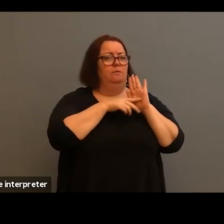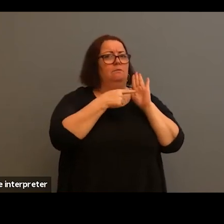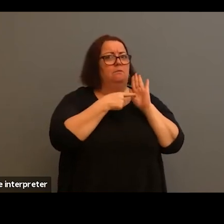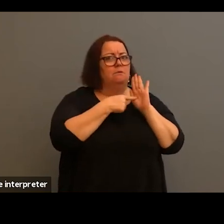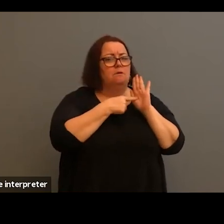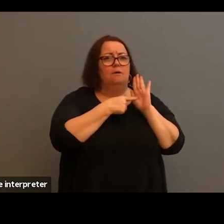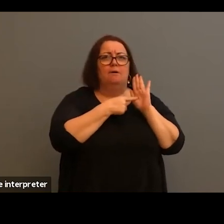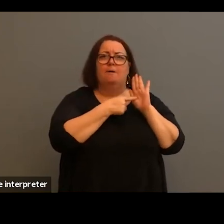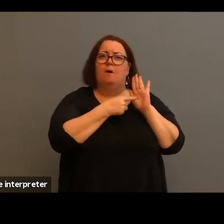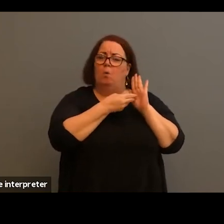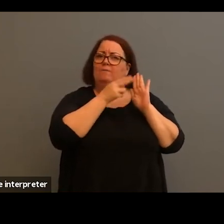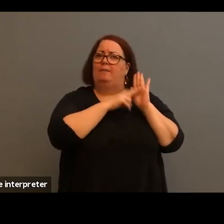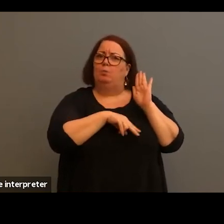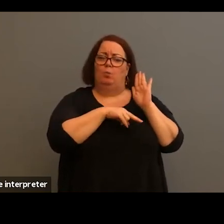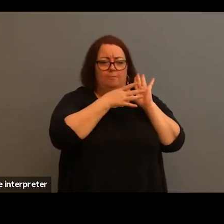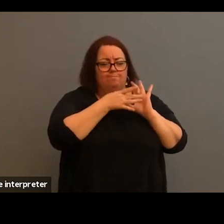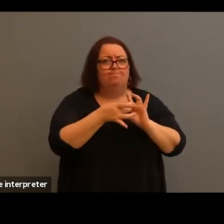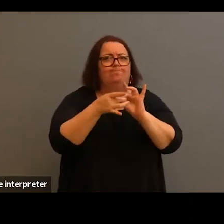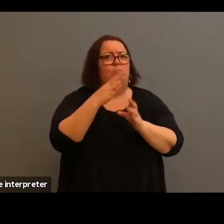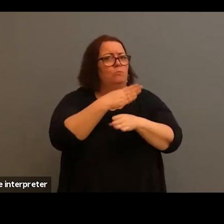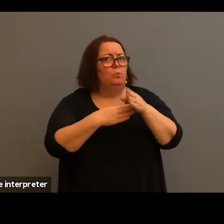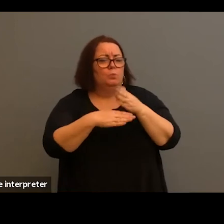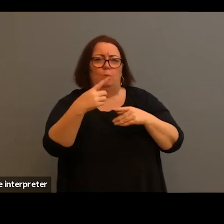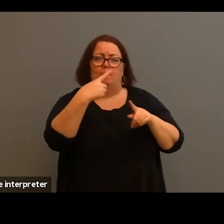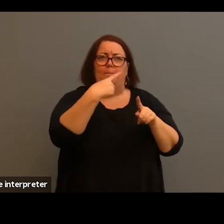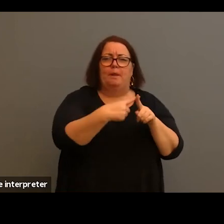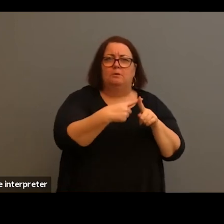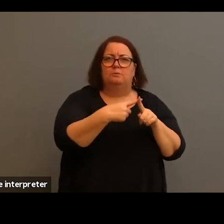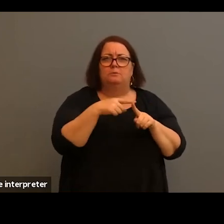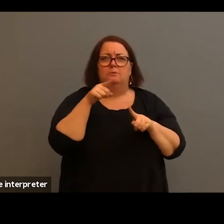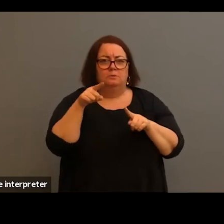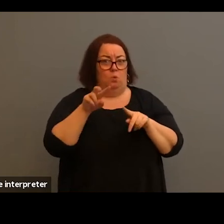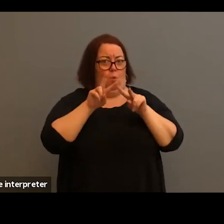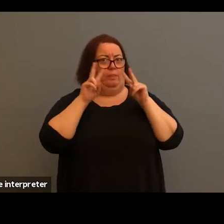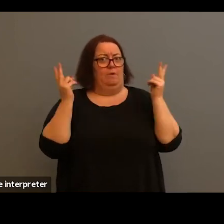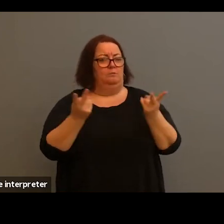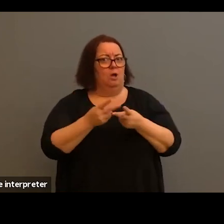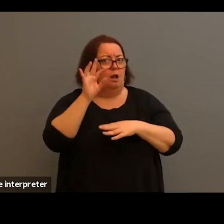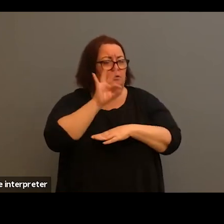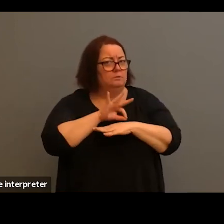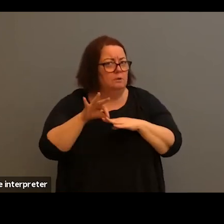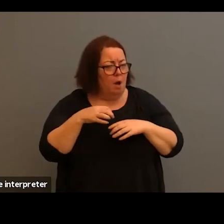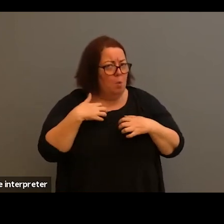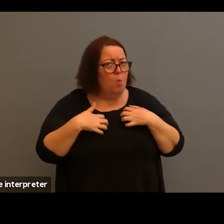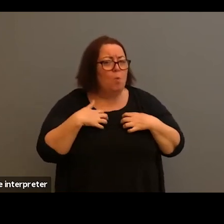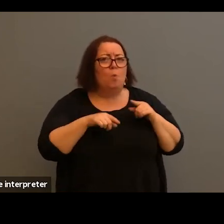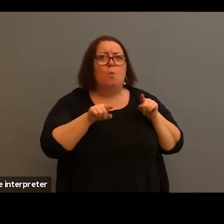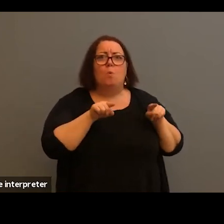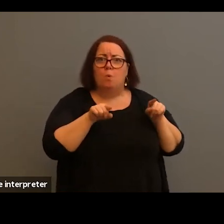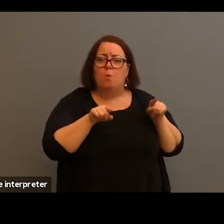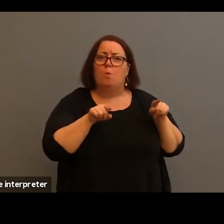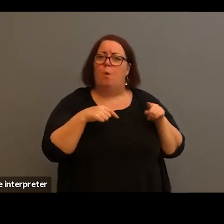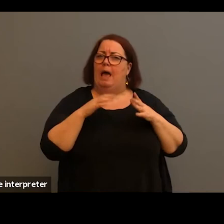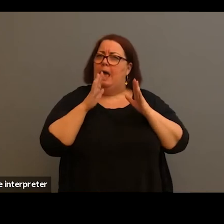universal design approach. I have to start that when preparing for the presentation, it really reflected